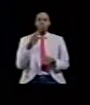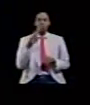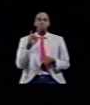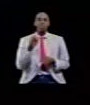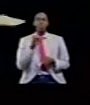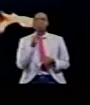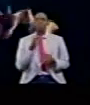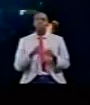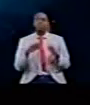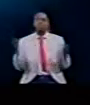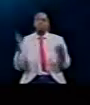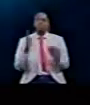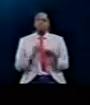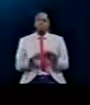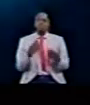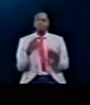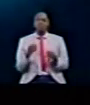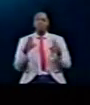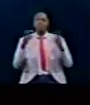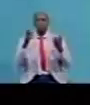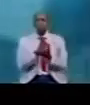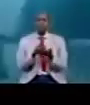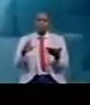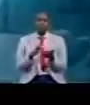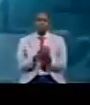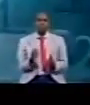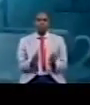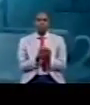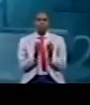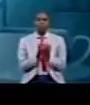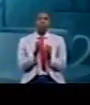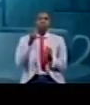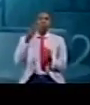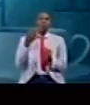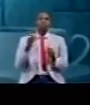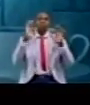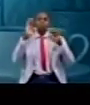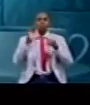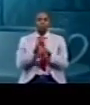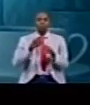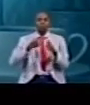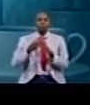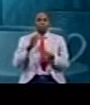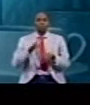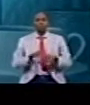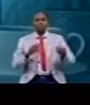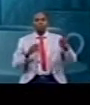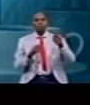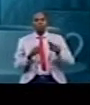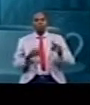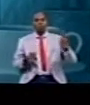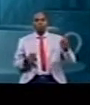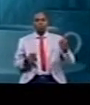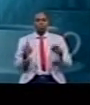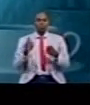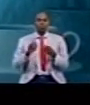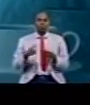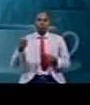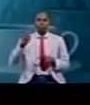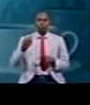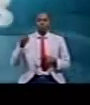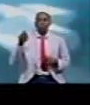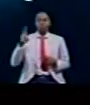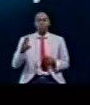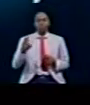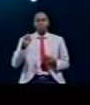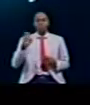man. How he lived, he was righteous. That is all we know. He served God. But maybe he was unable